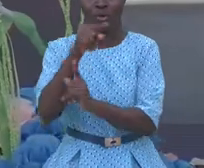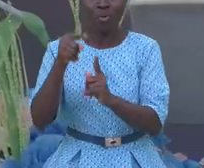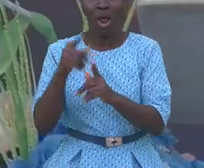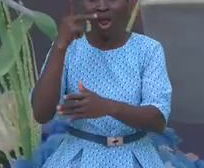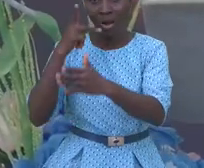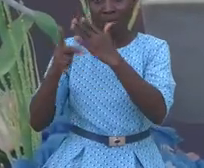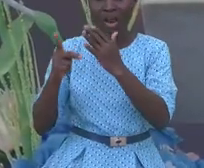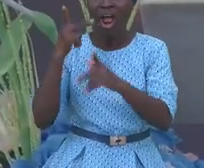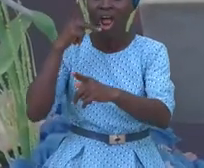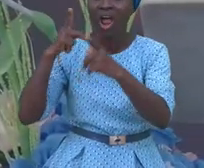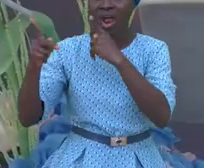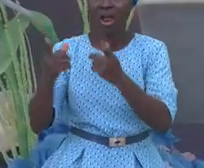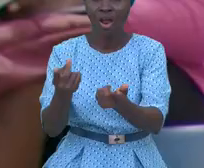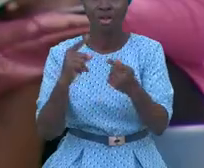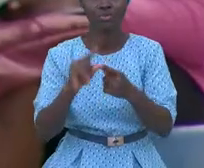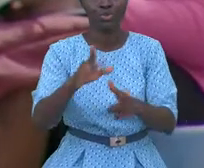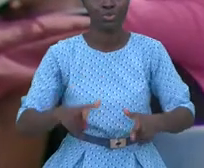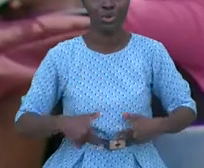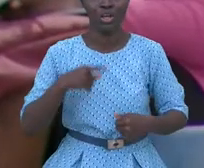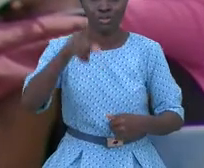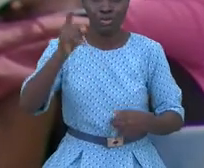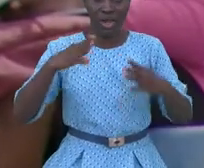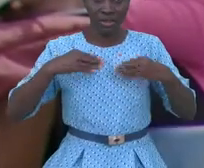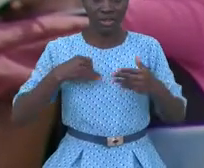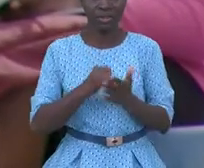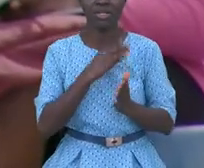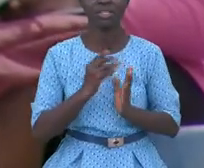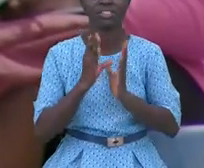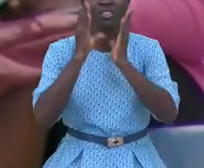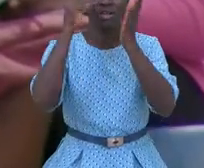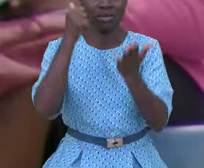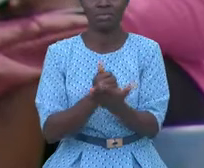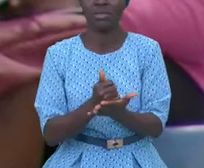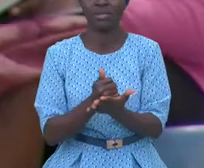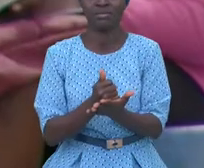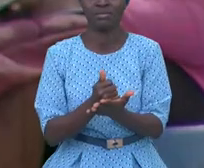must say amen to the prophecy.